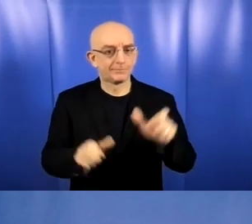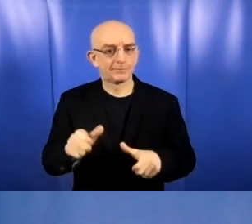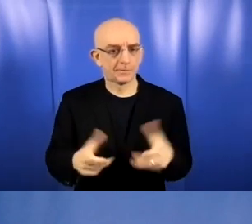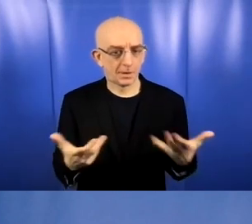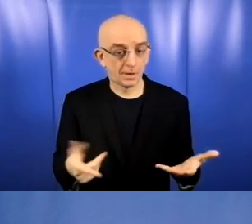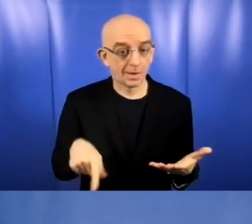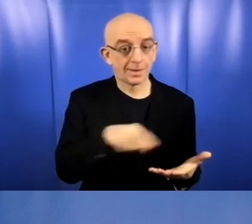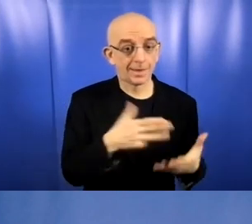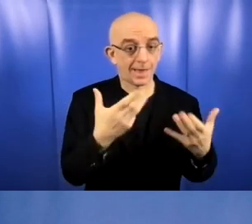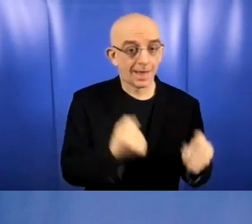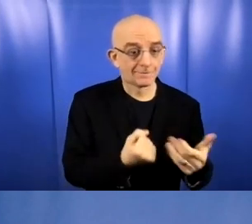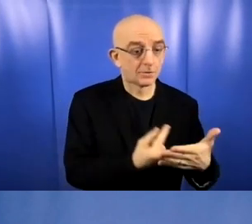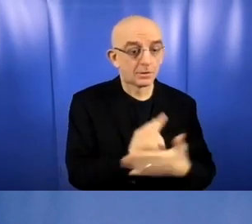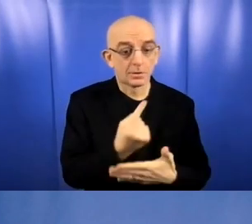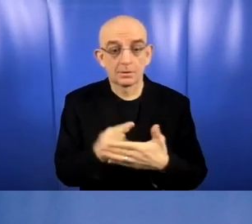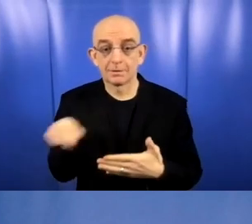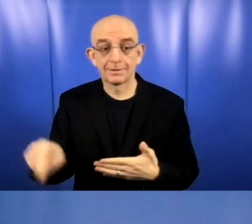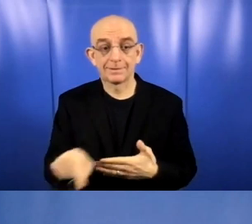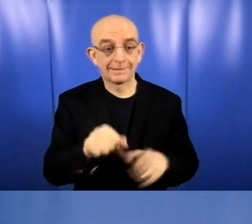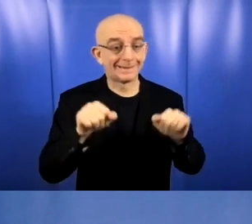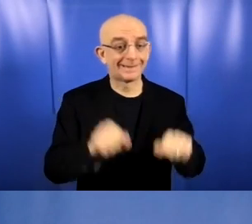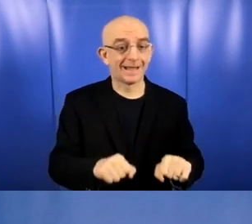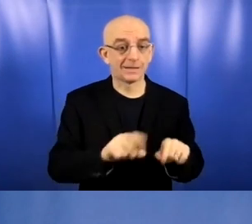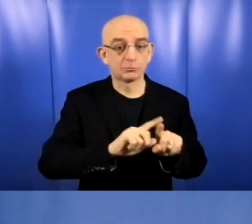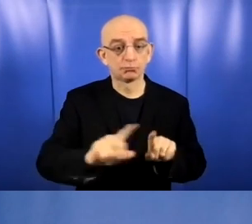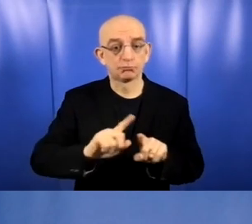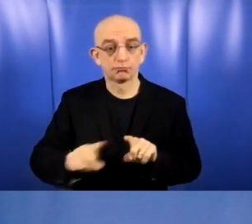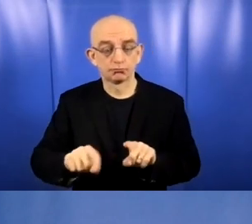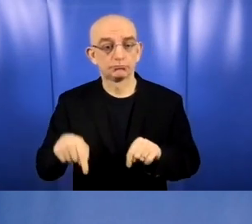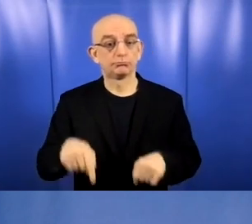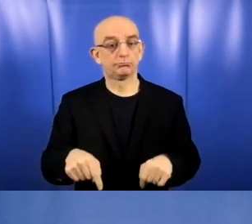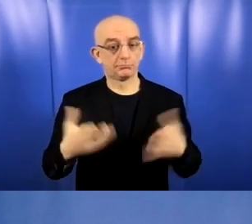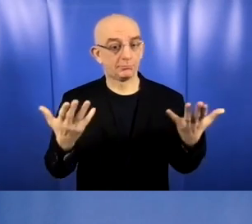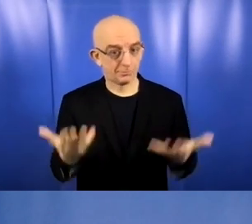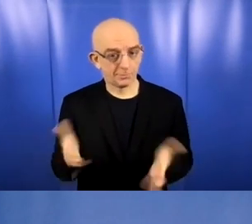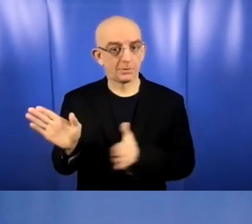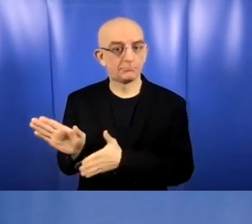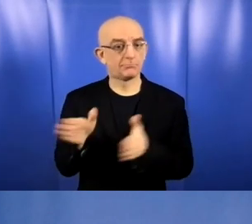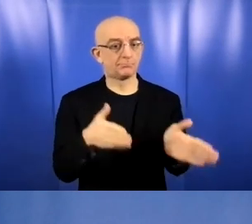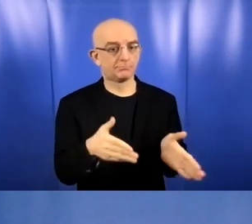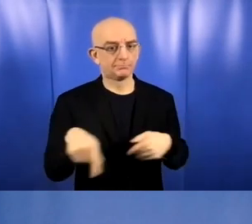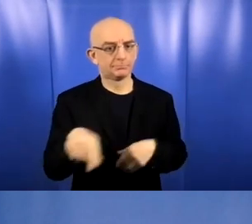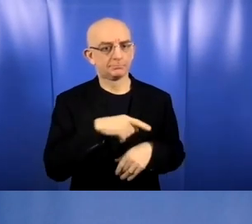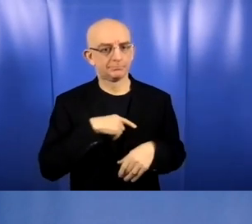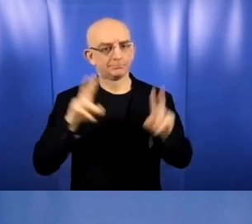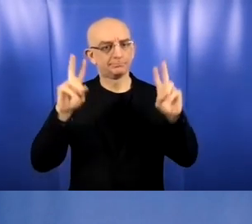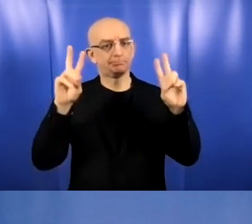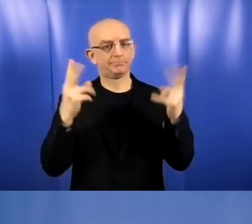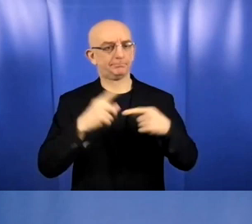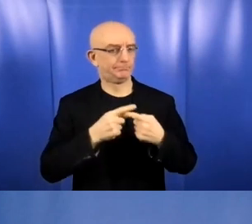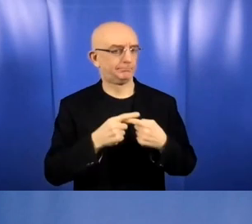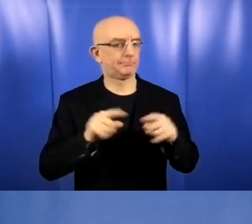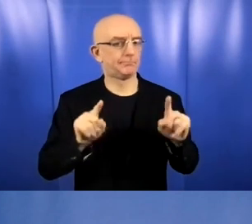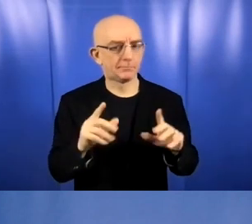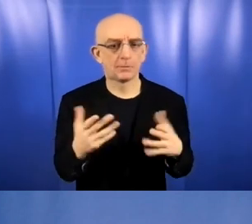to solutions from various different areas of expertise. Throughout what we're talking about